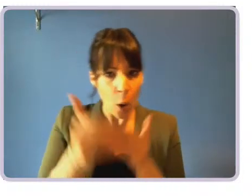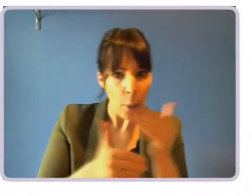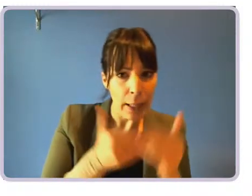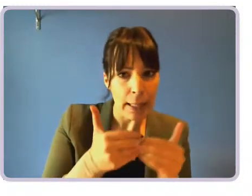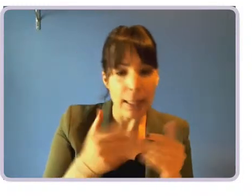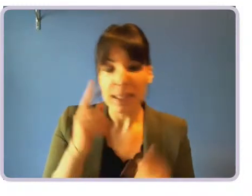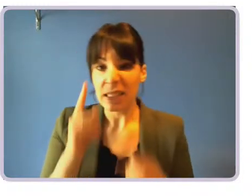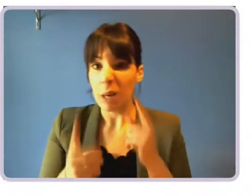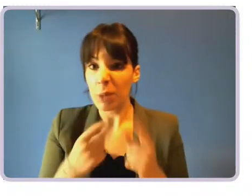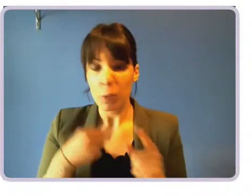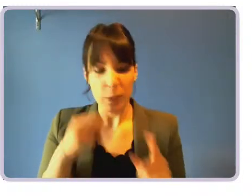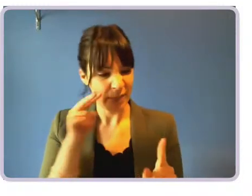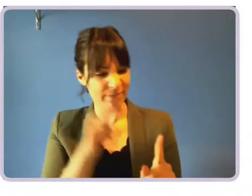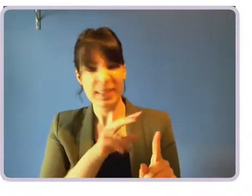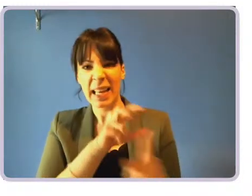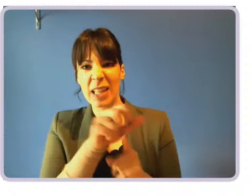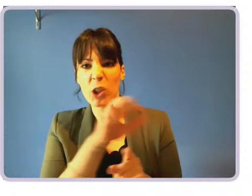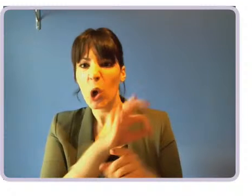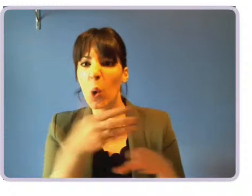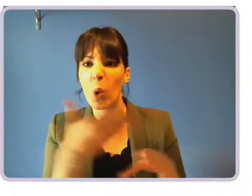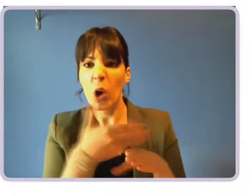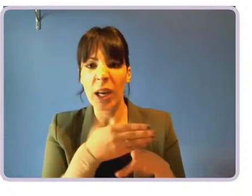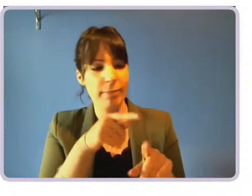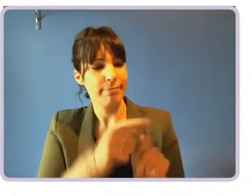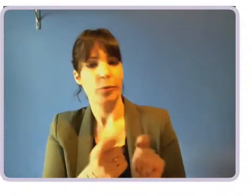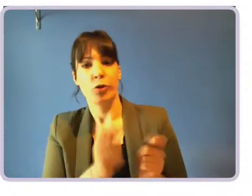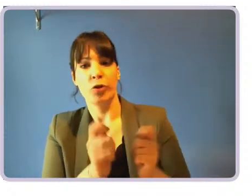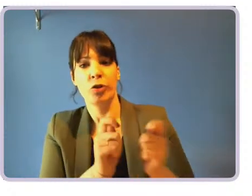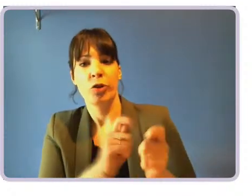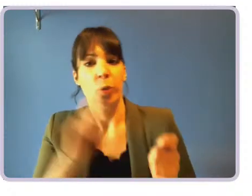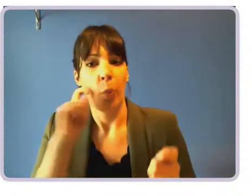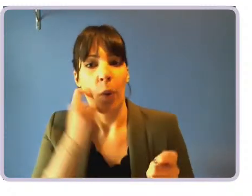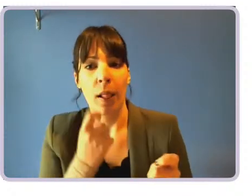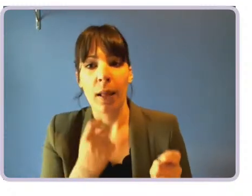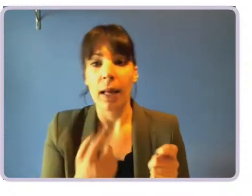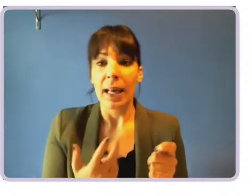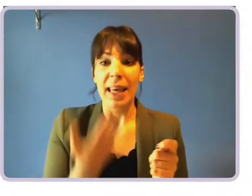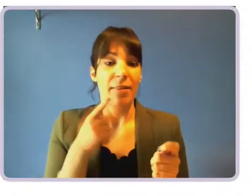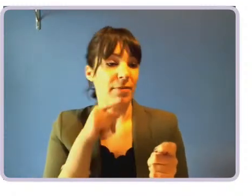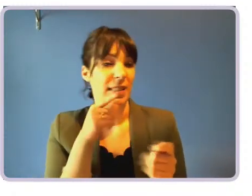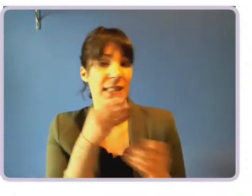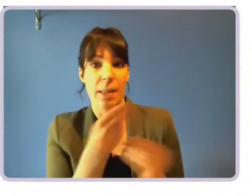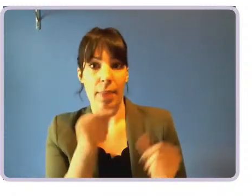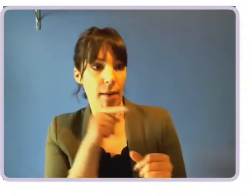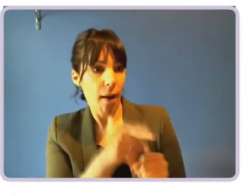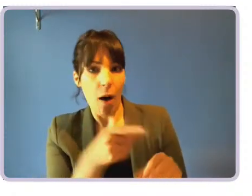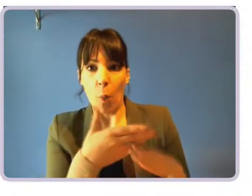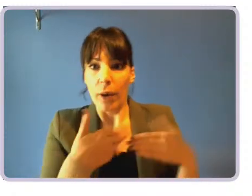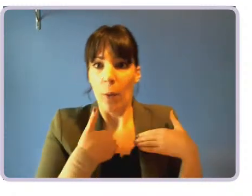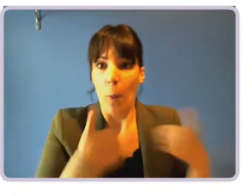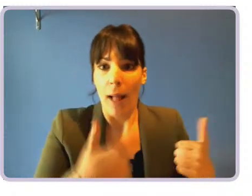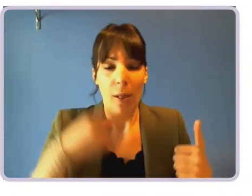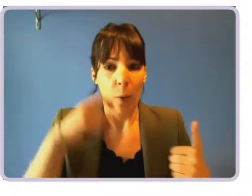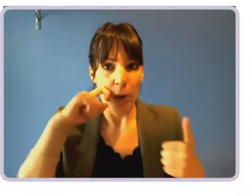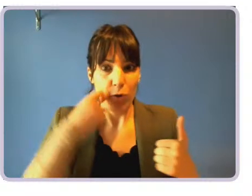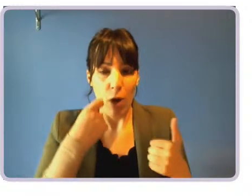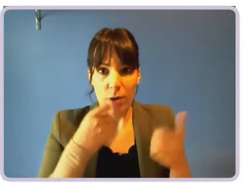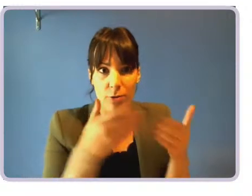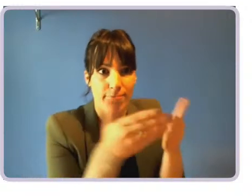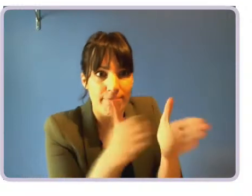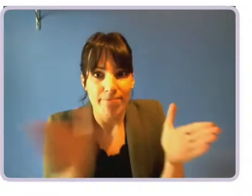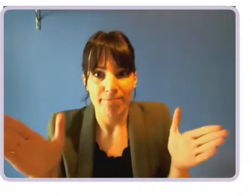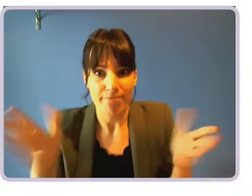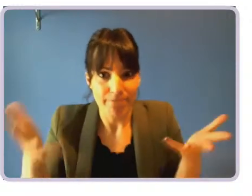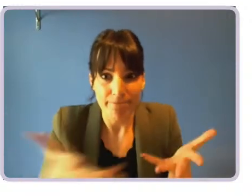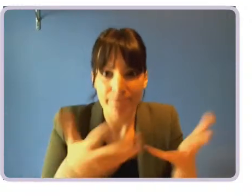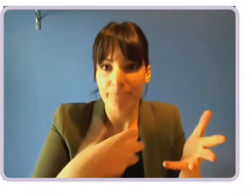not working. And if something's going really well, we try to find ways to amplify that. And so that's what this diagram is trying to show.